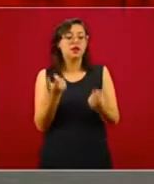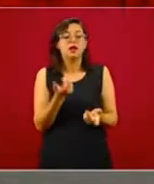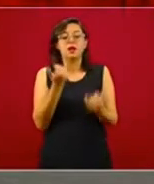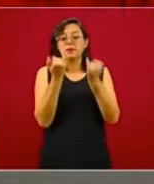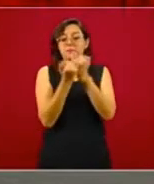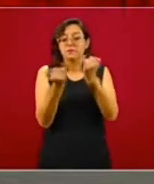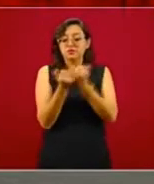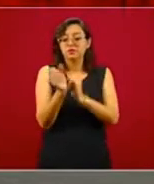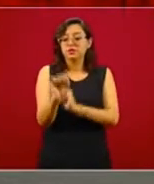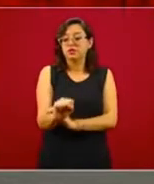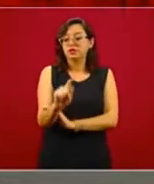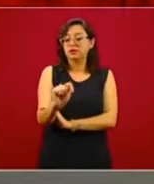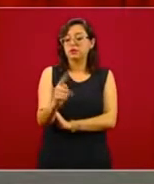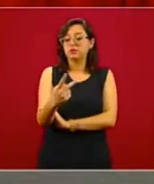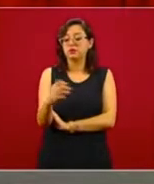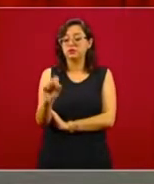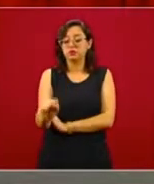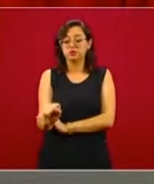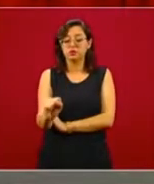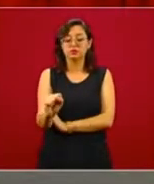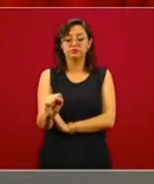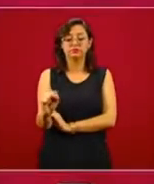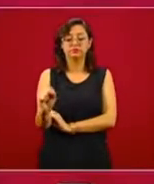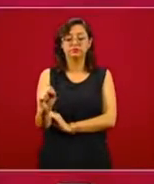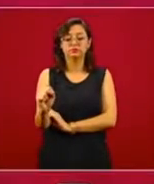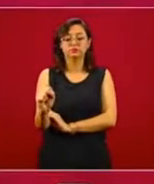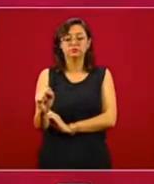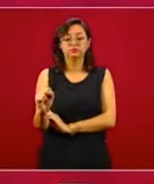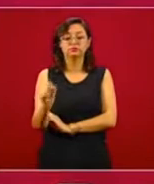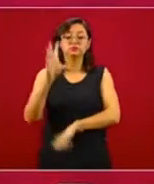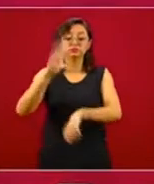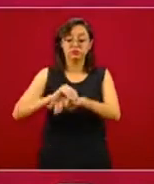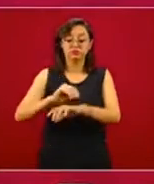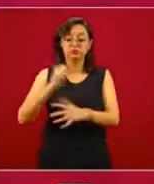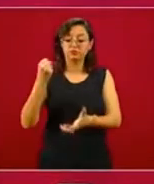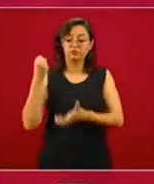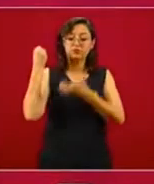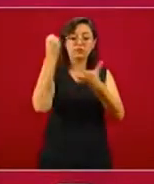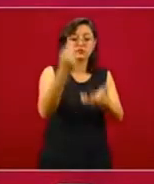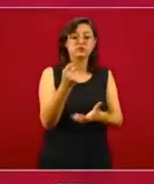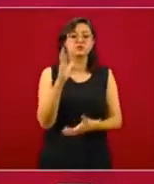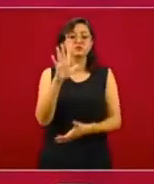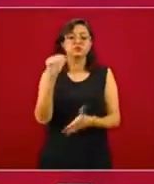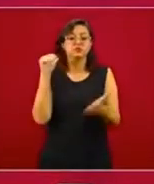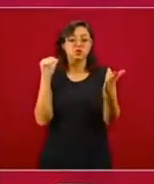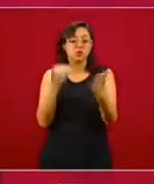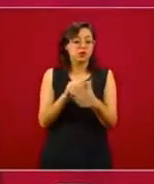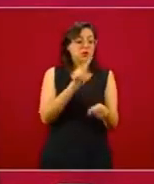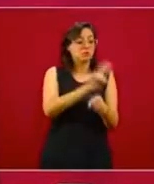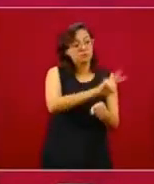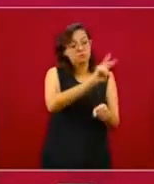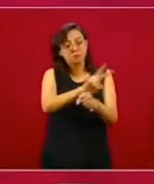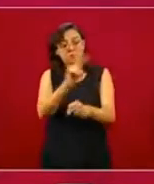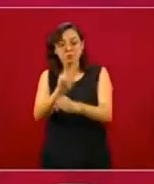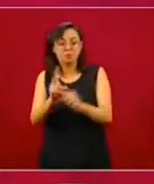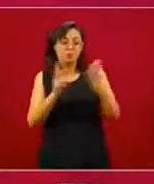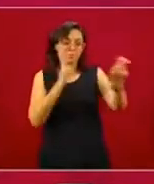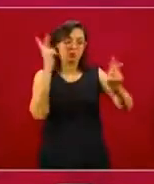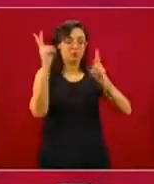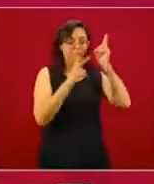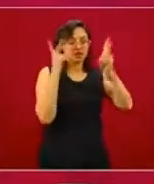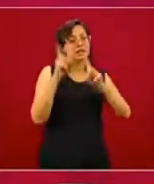Labor has informed that we had an authorization in terms of budget in order to